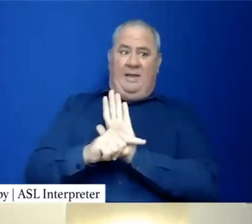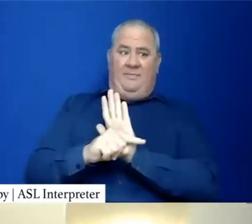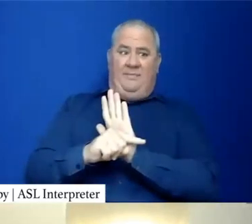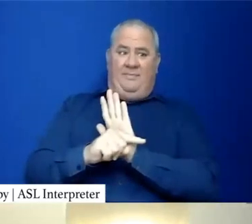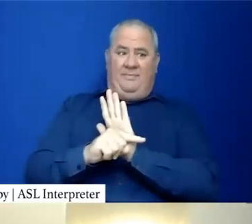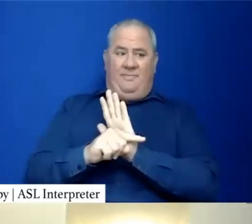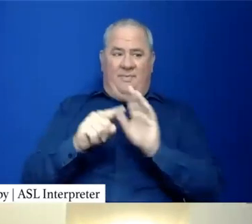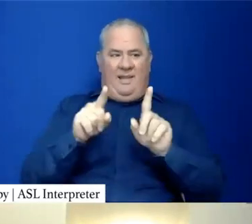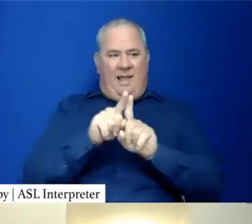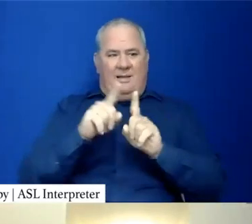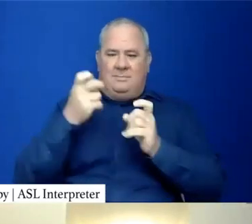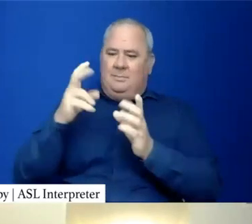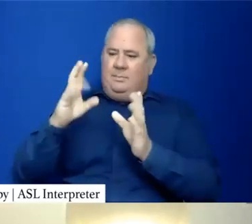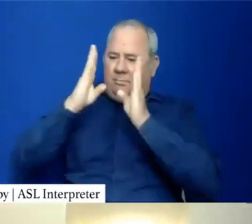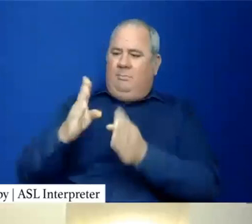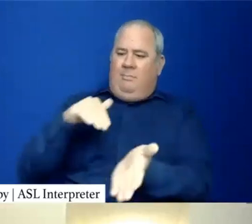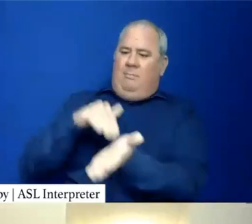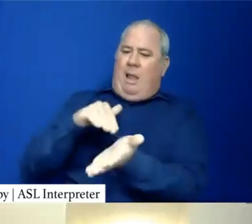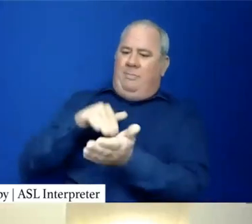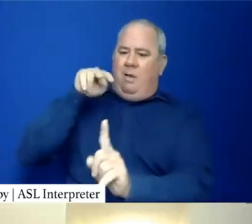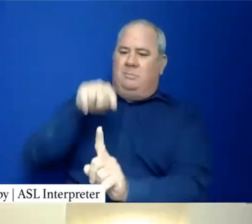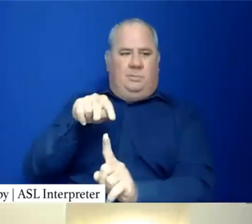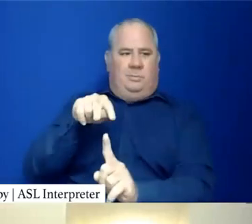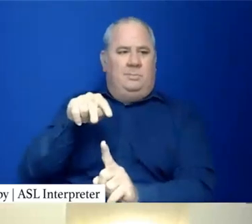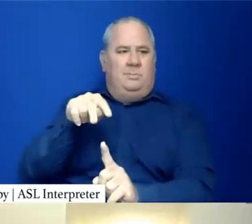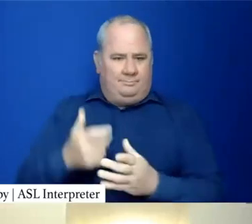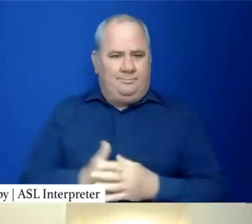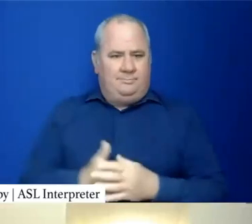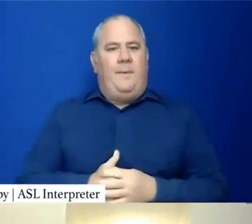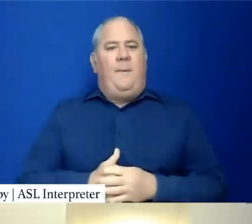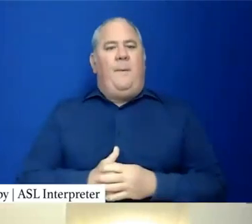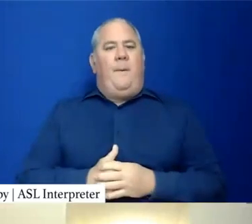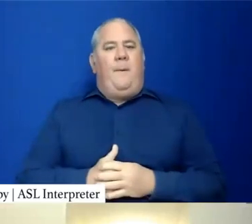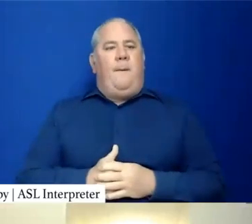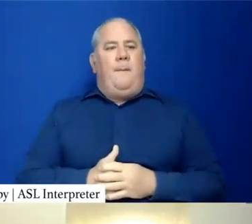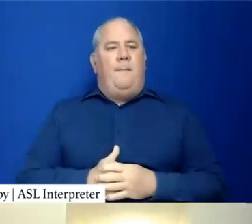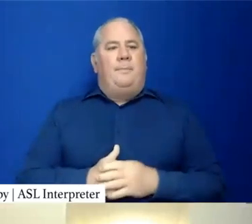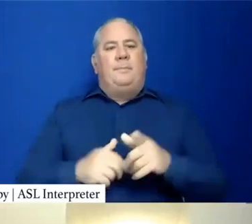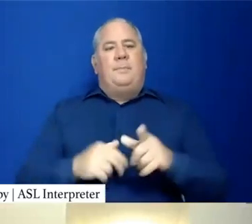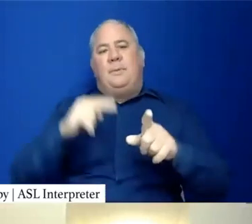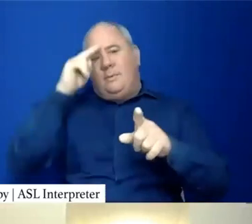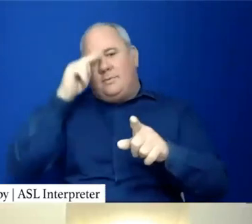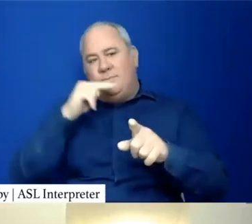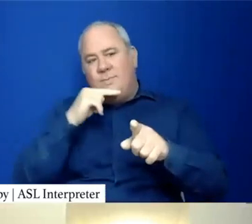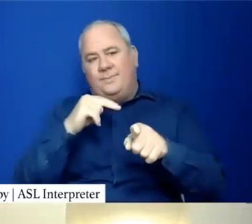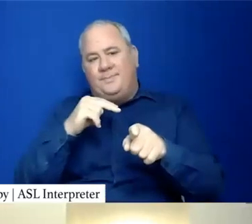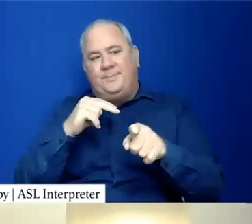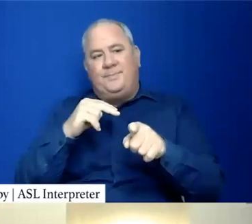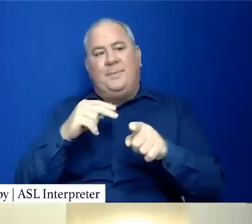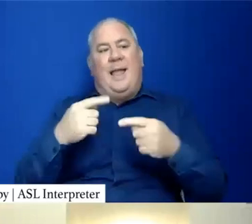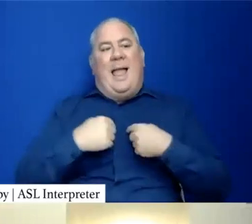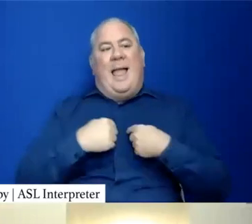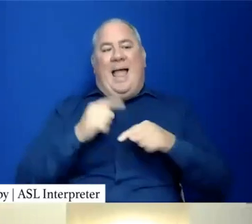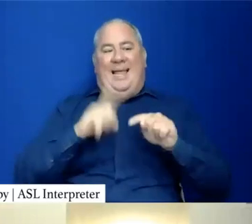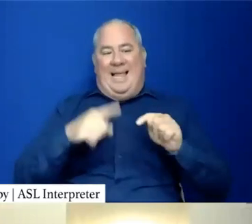Yeah, this is Nassira. I am a, I guess I can't really say youngish anymore,